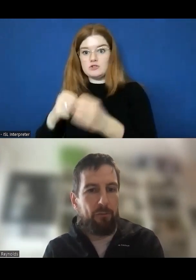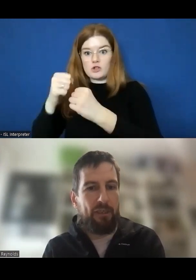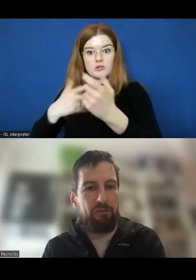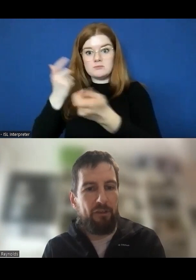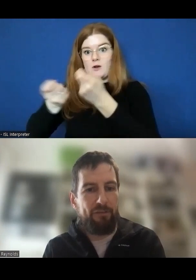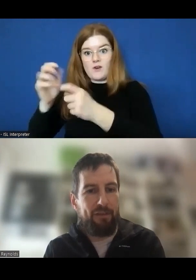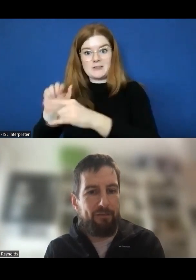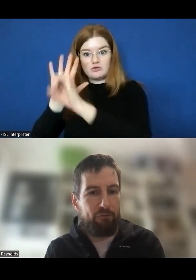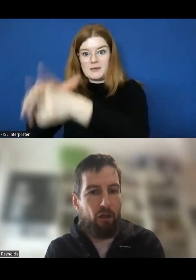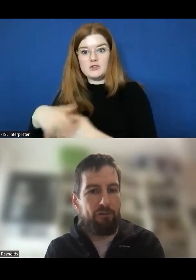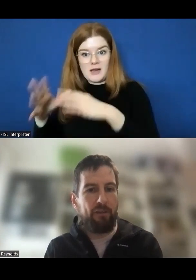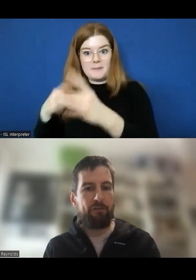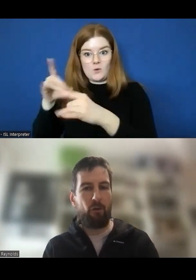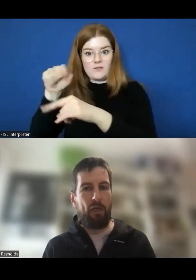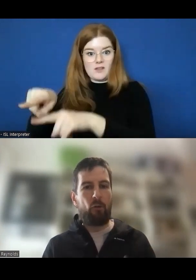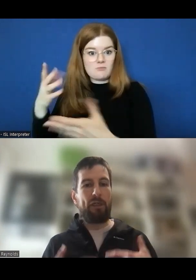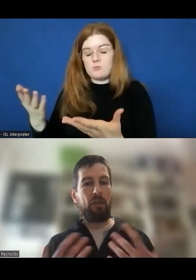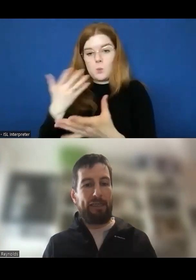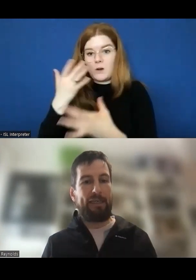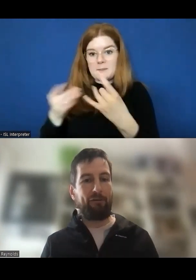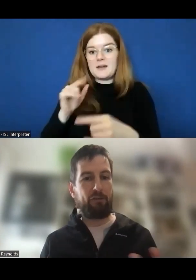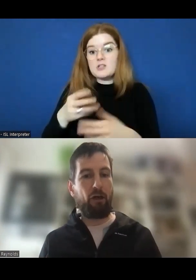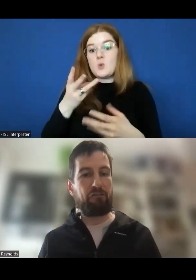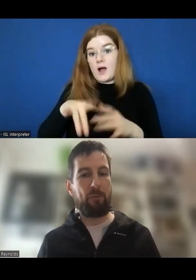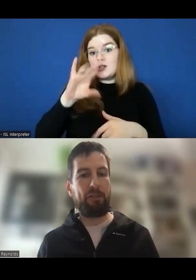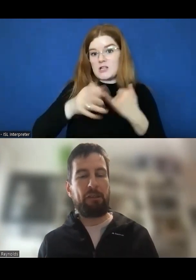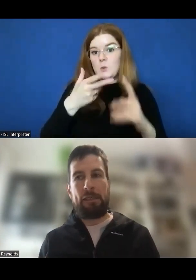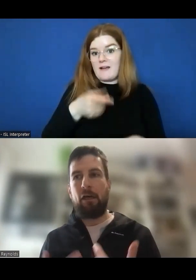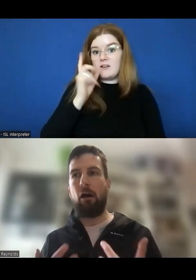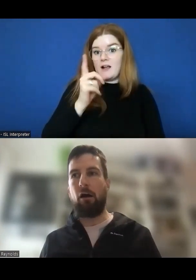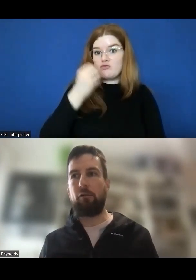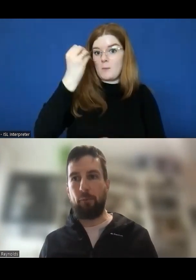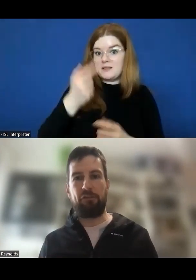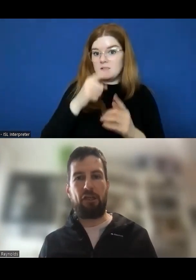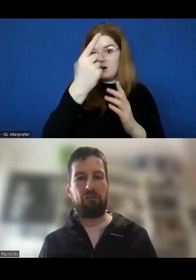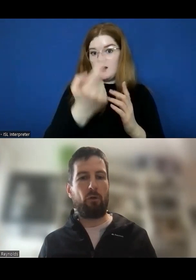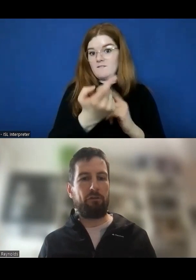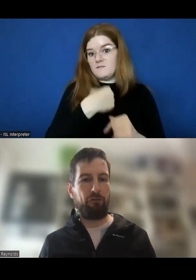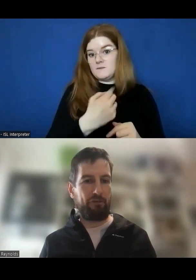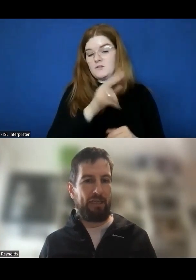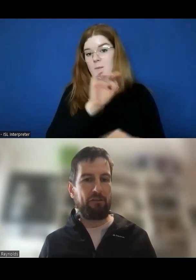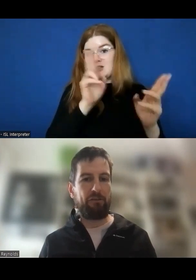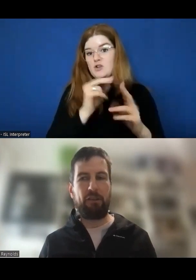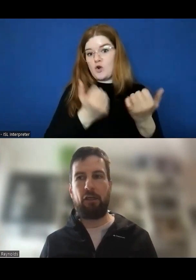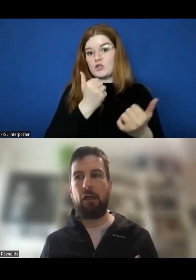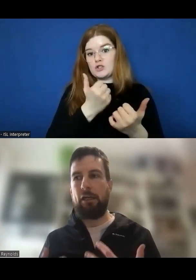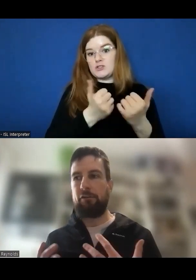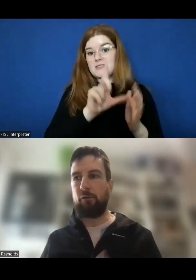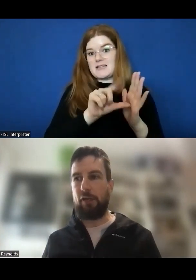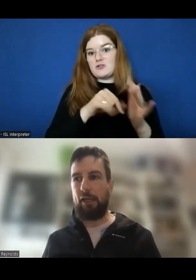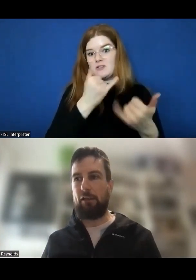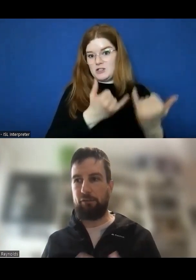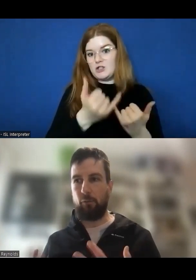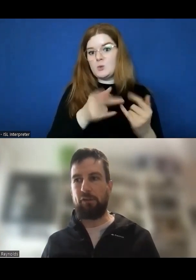and discrimination that's involved in it. And so we'll likely have an advisory opinion from the International Court of Justice later this year